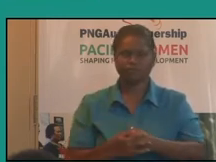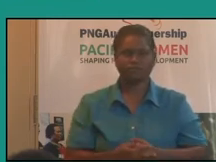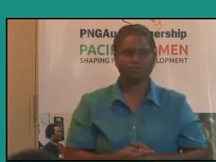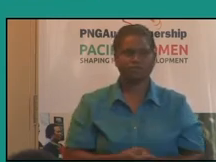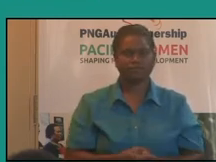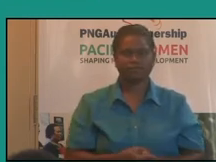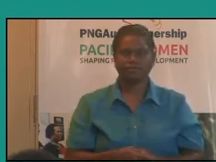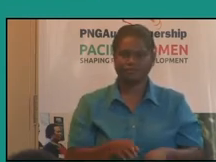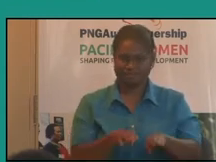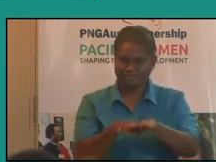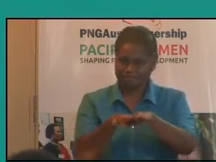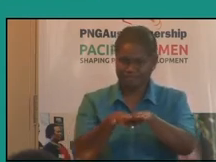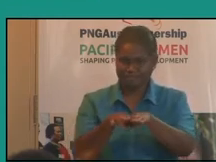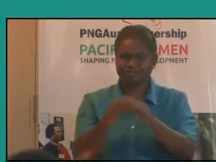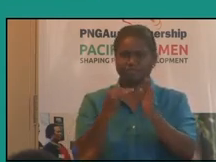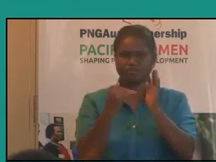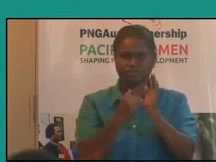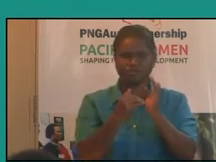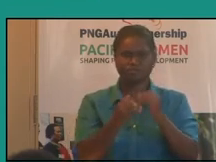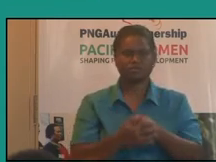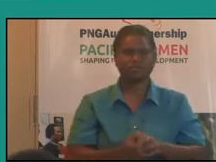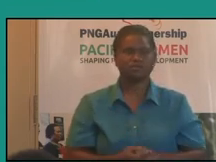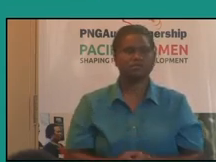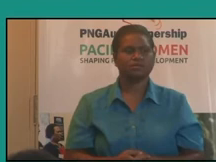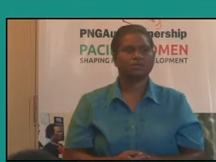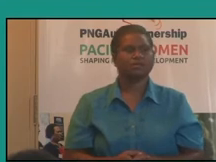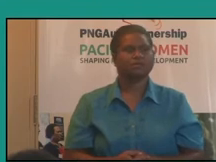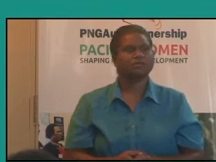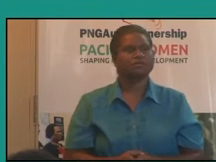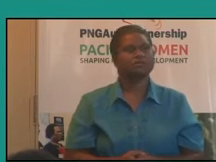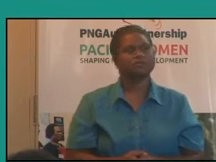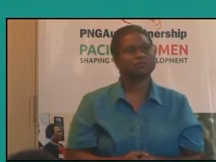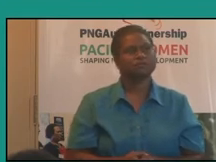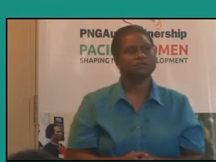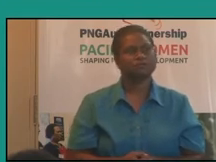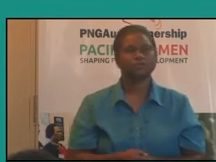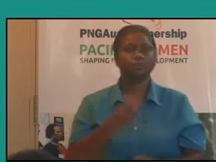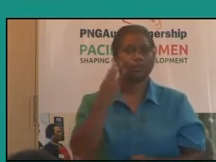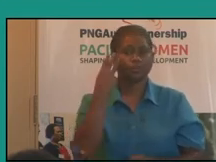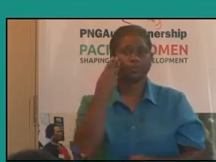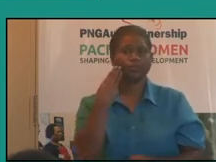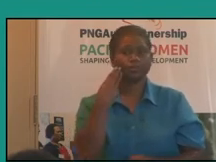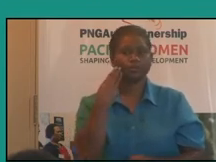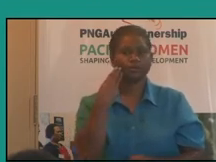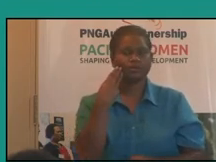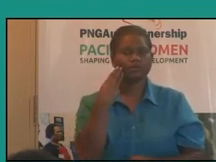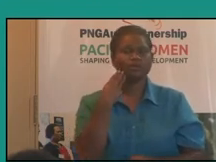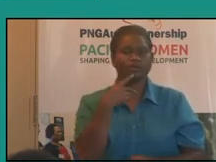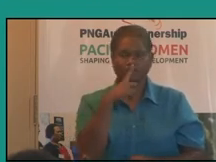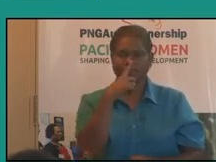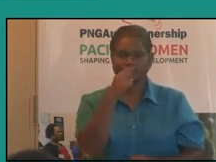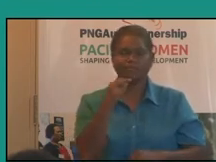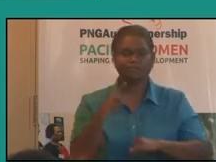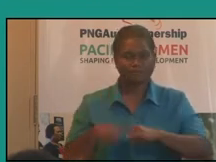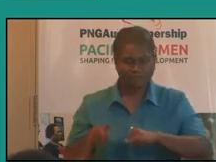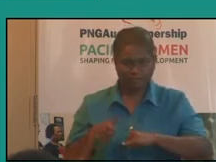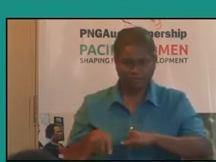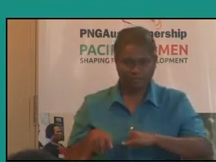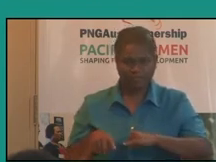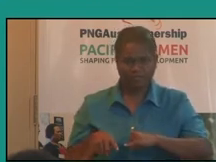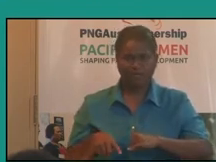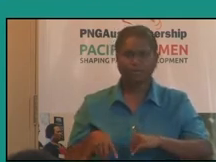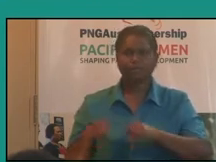seats. We're also suggesting that the women can also be either nominated by parties or they can run as